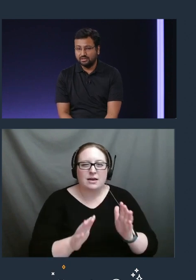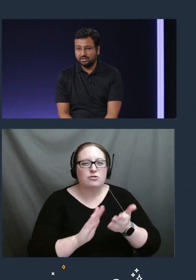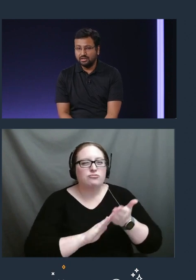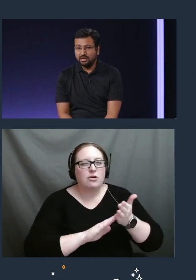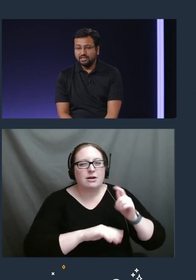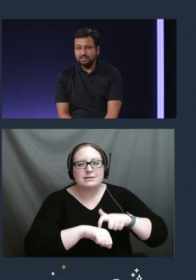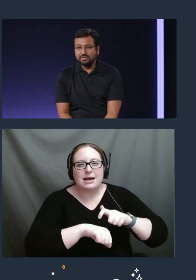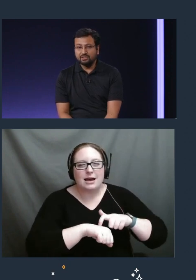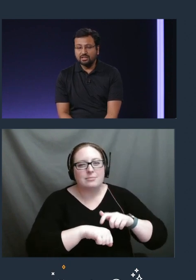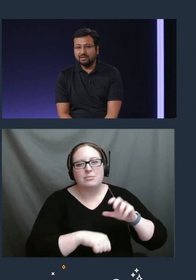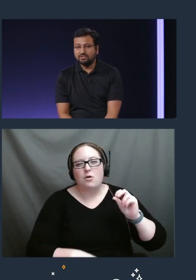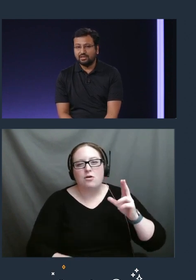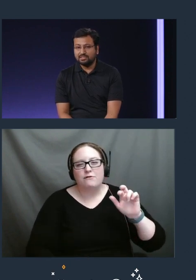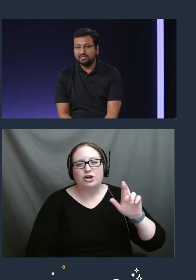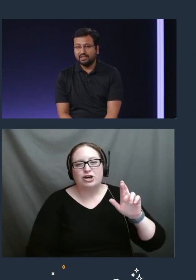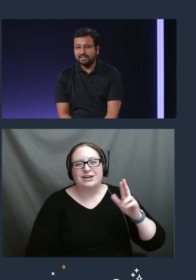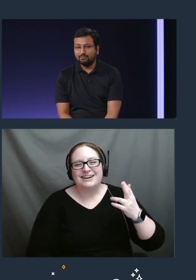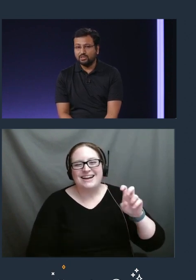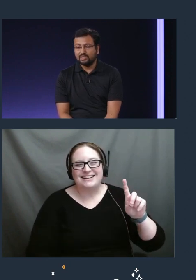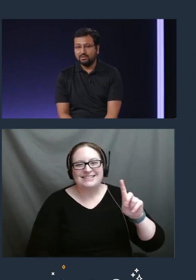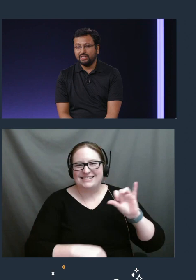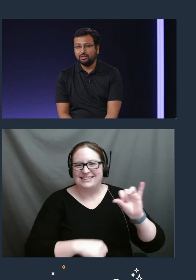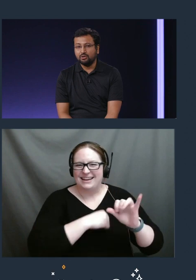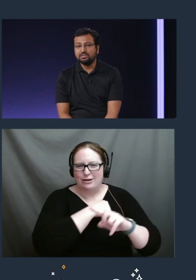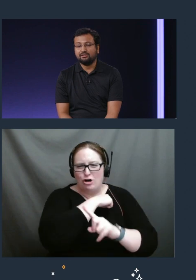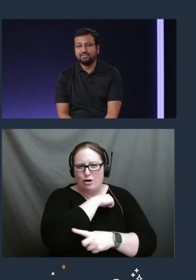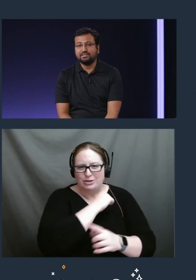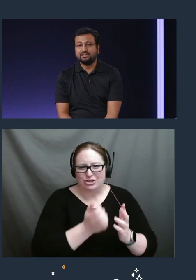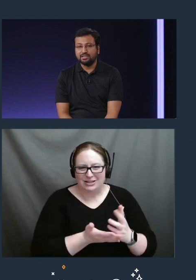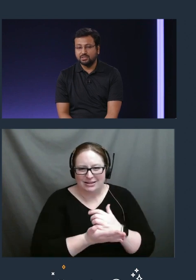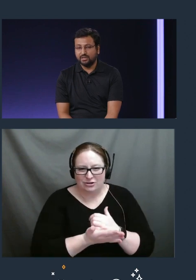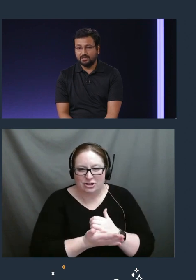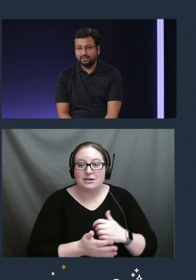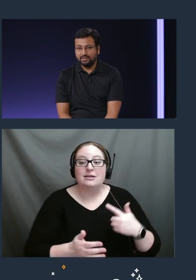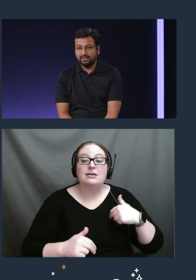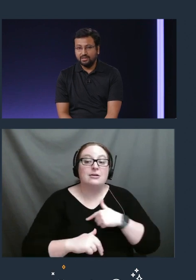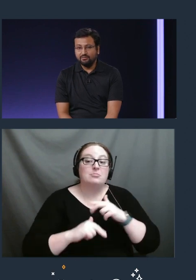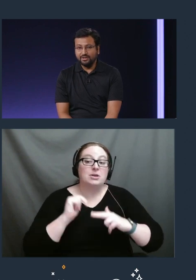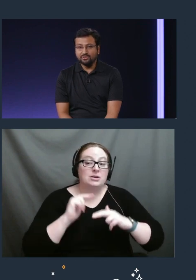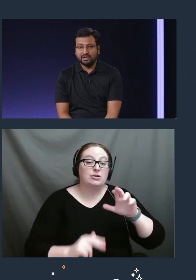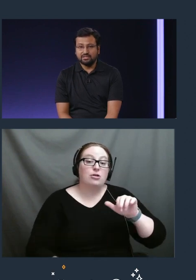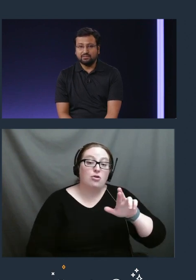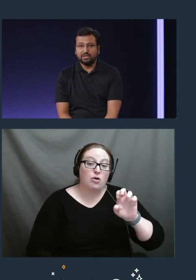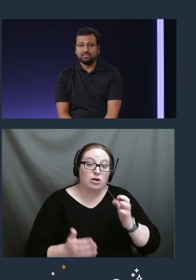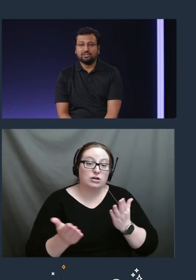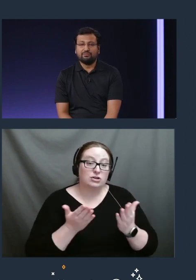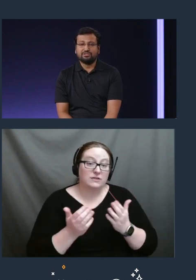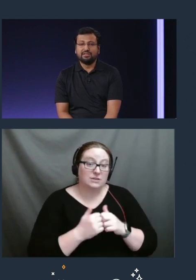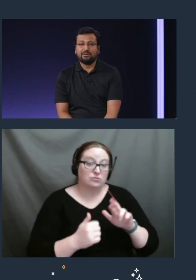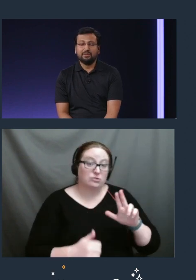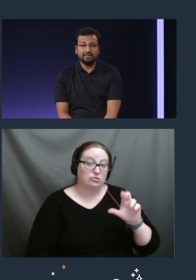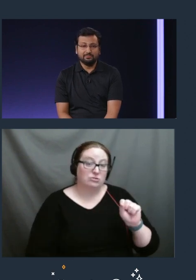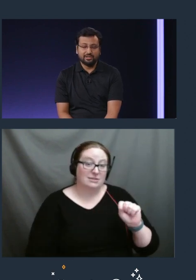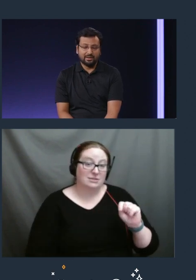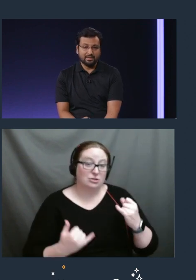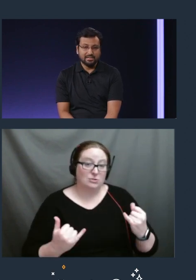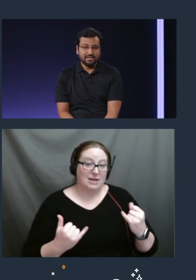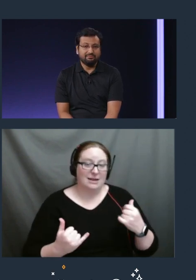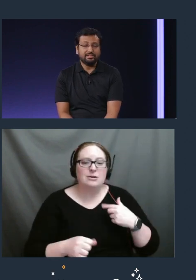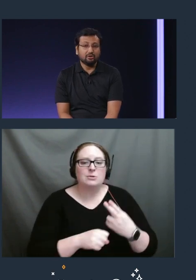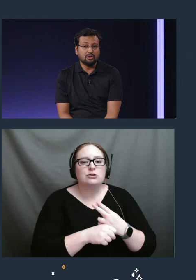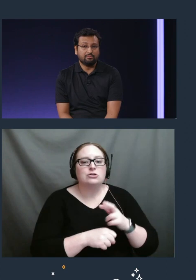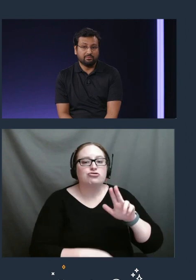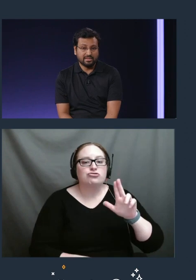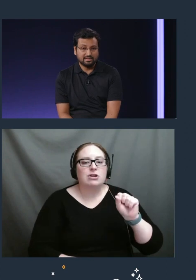collection. Teams across Amazon S3 and AWS are building core services in Rust today. We use Rust because it offers